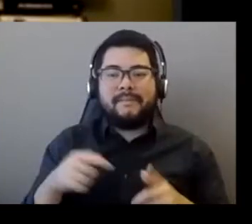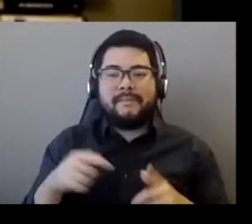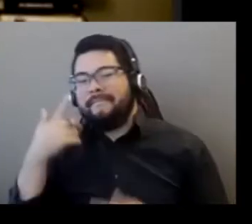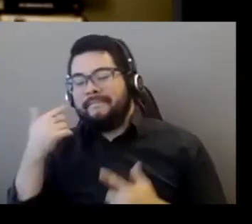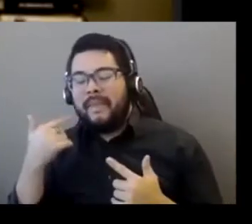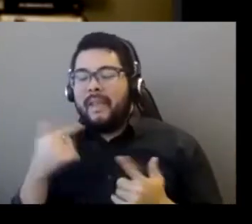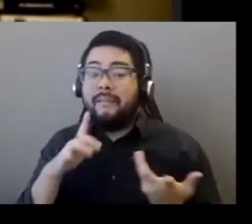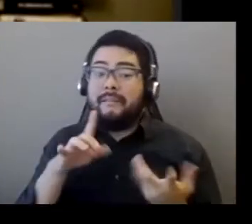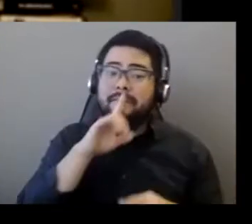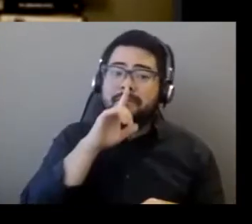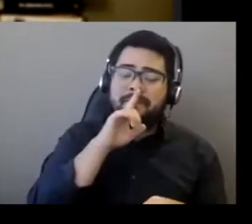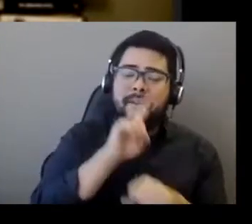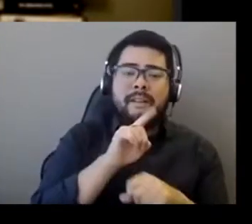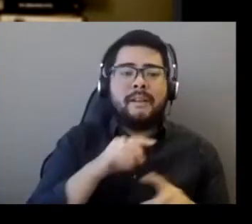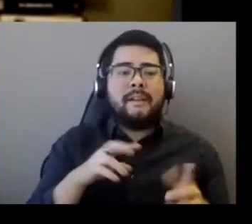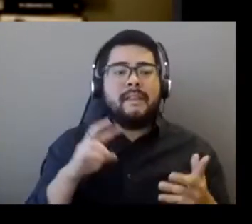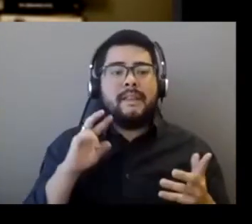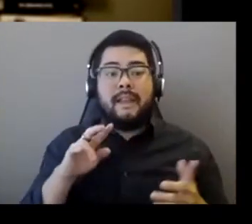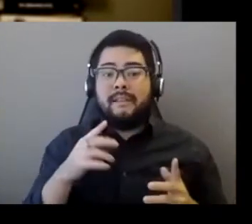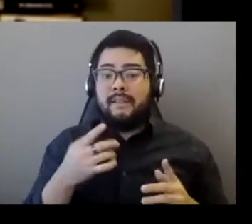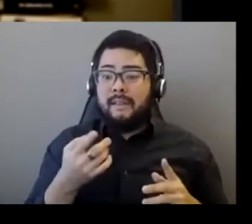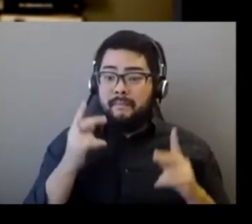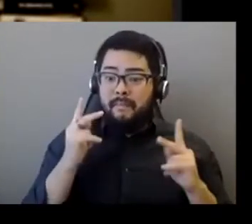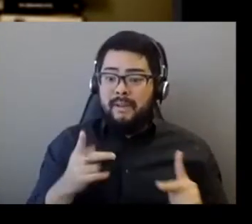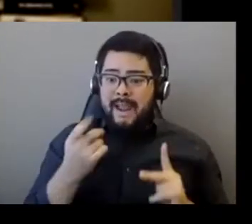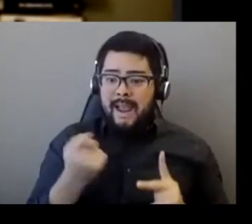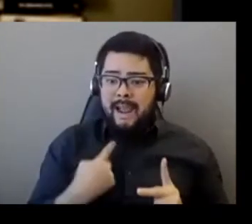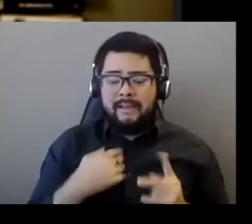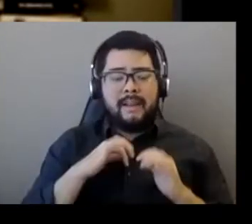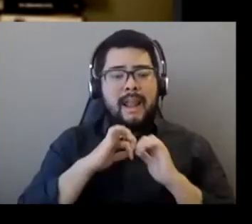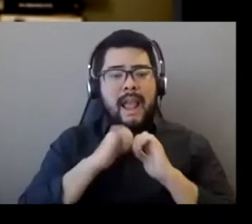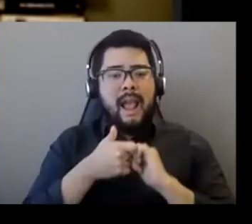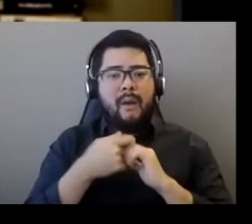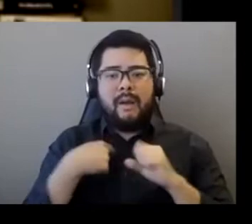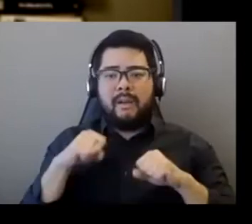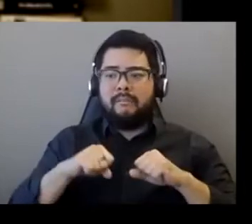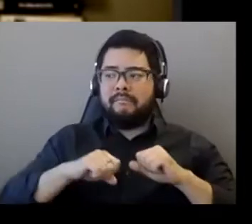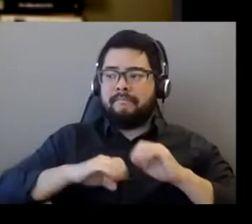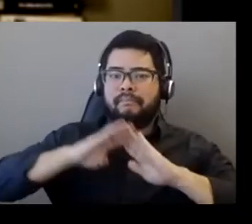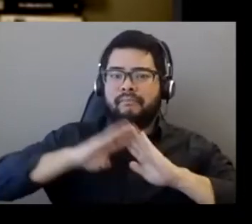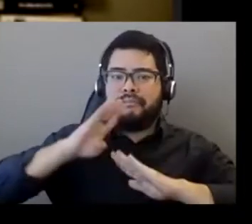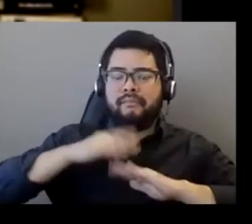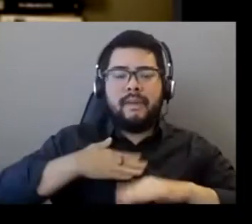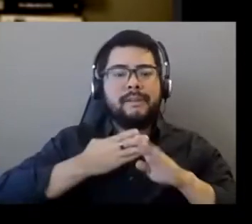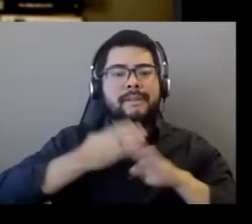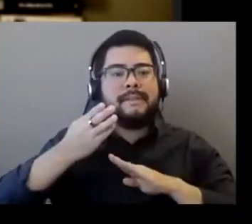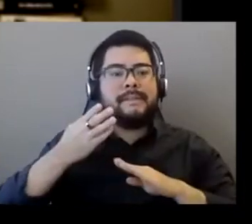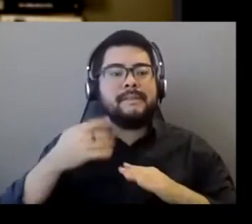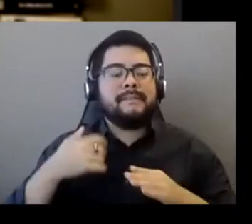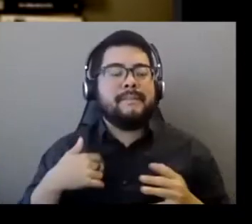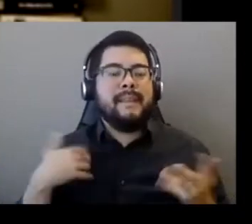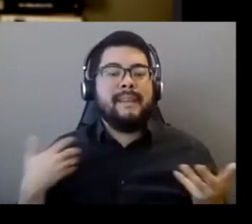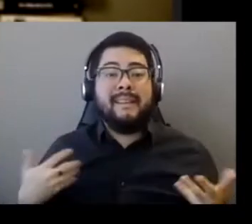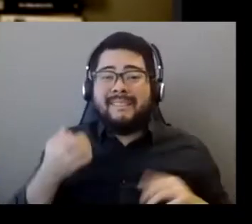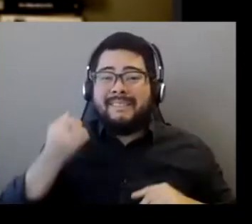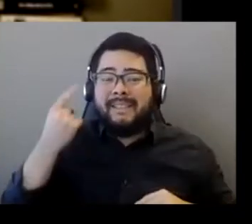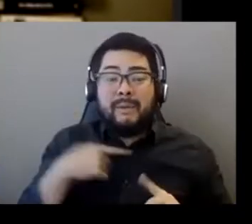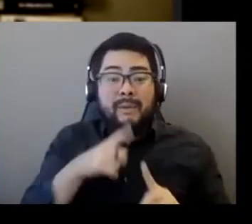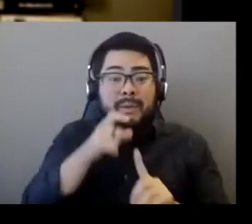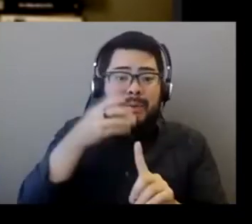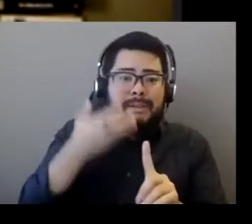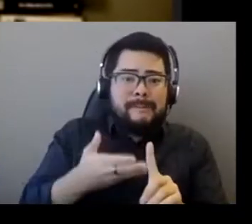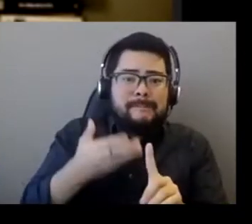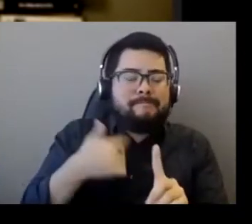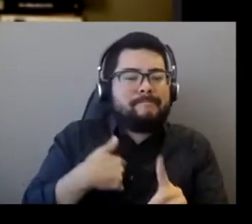being who is asking an actual question about how do I build my career? And I don't know you. And I think it's wrong